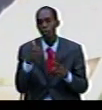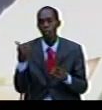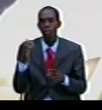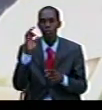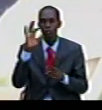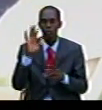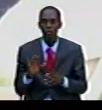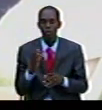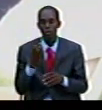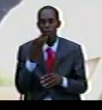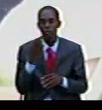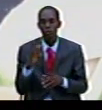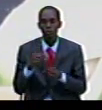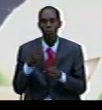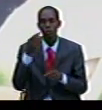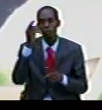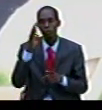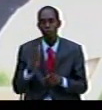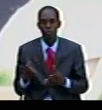here.